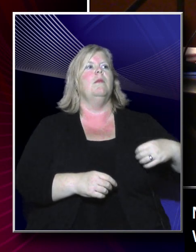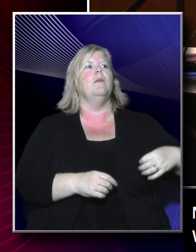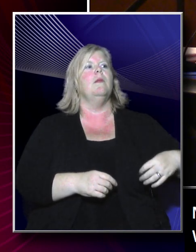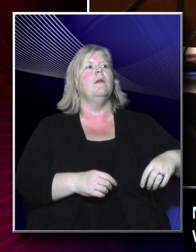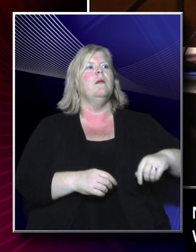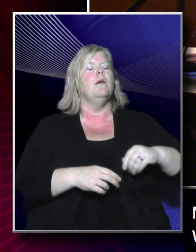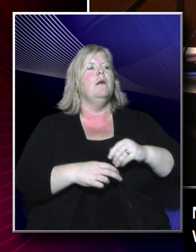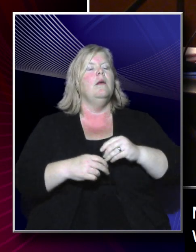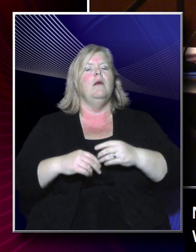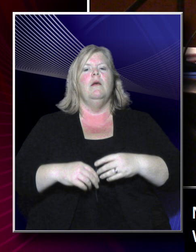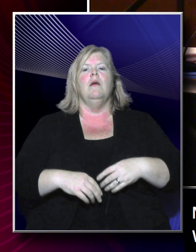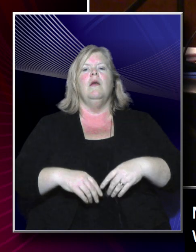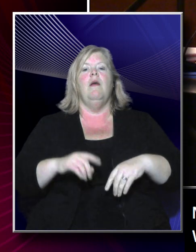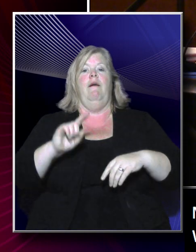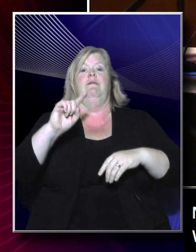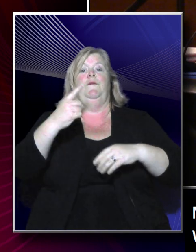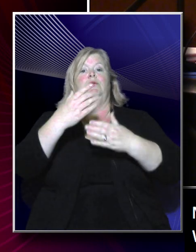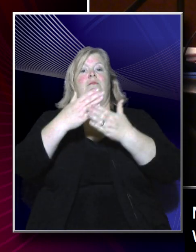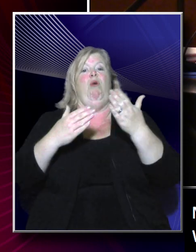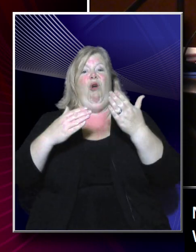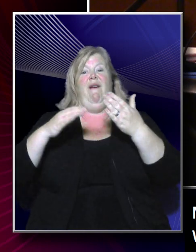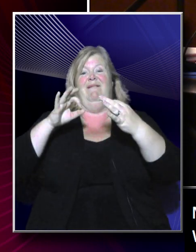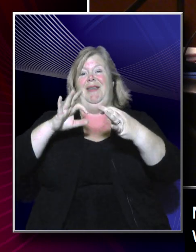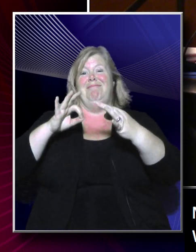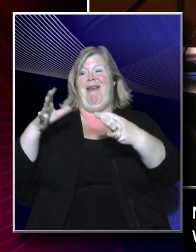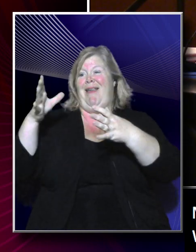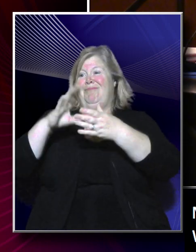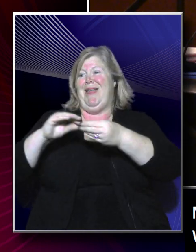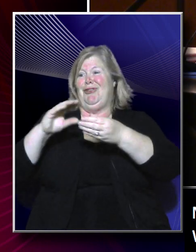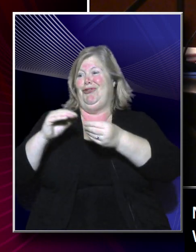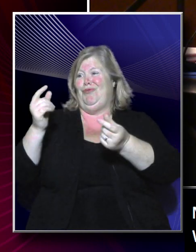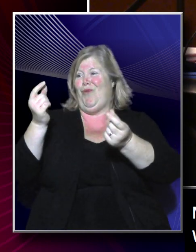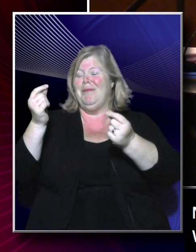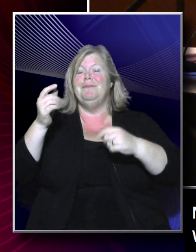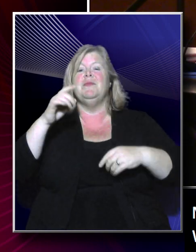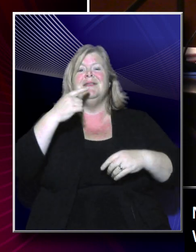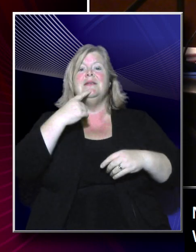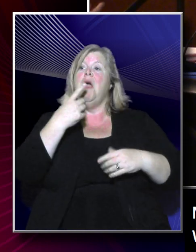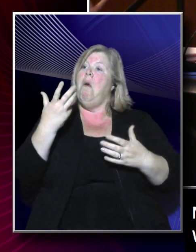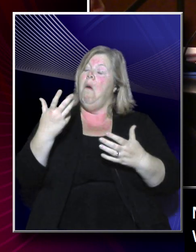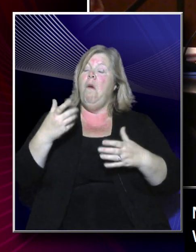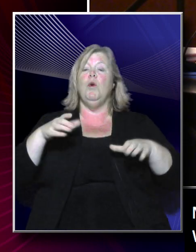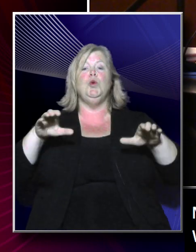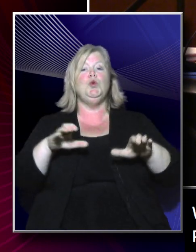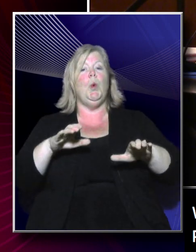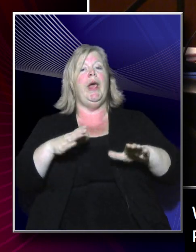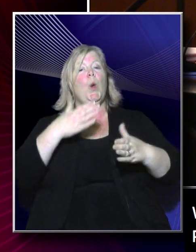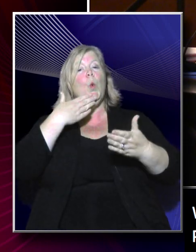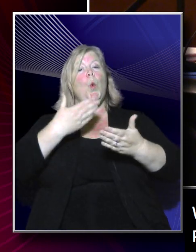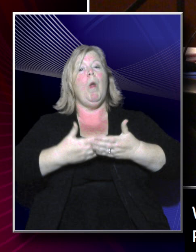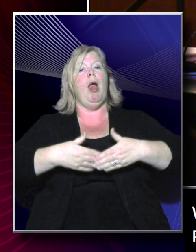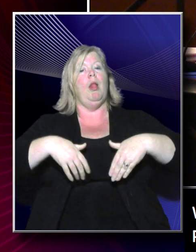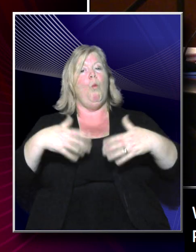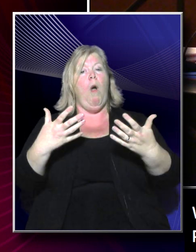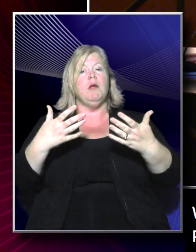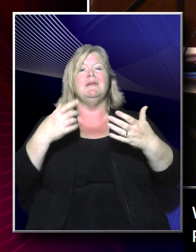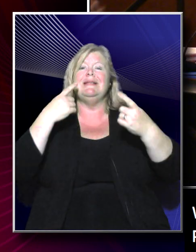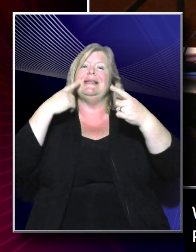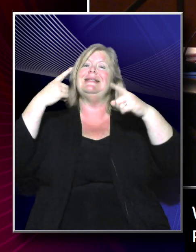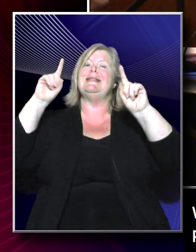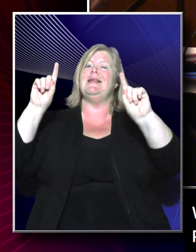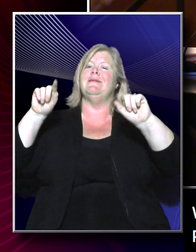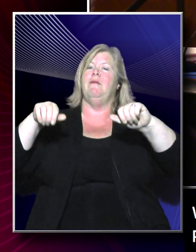The first piece of the feedback is, what are we doing well? What are we being successful